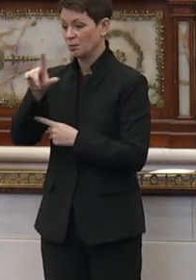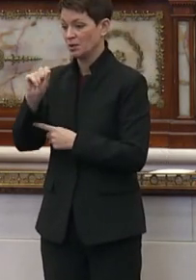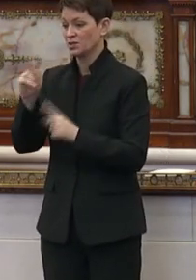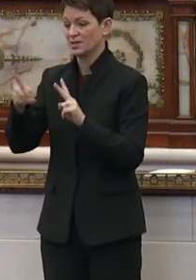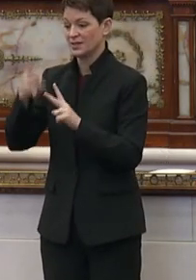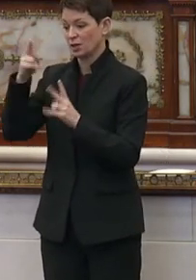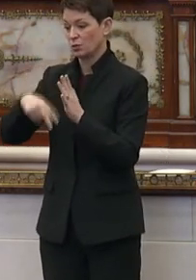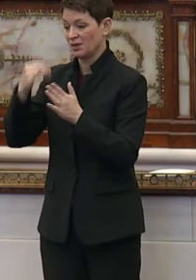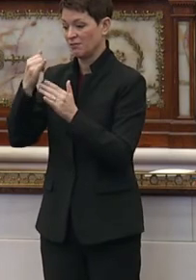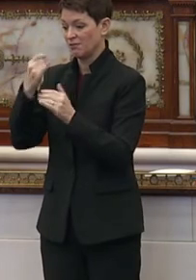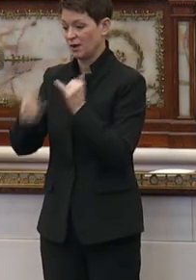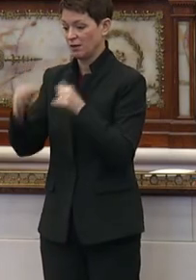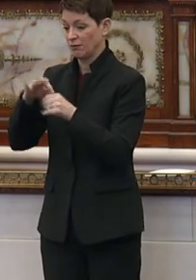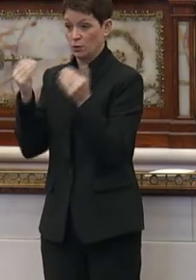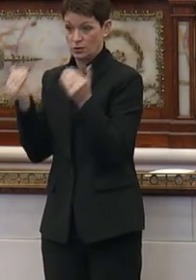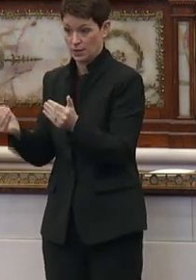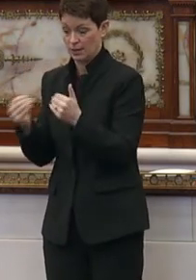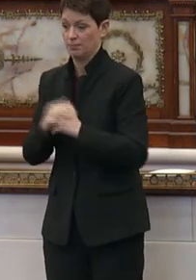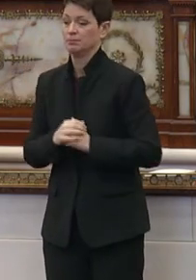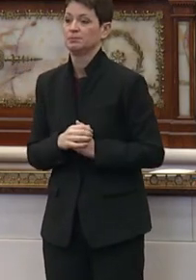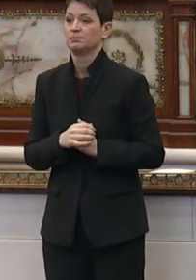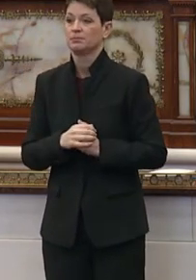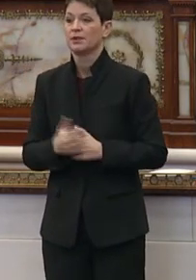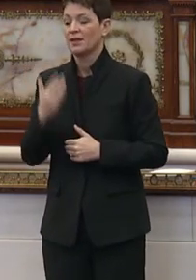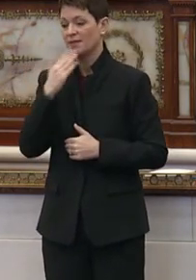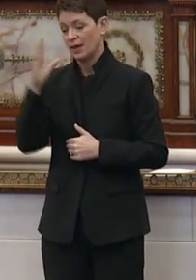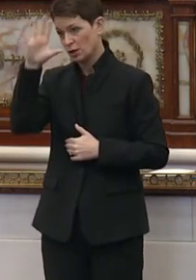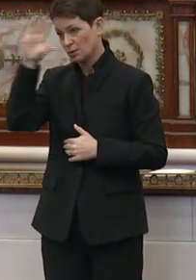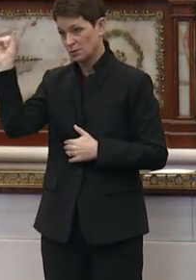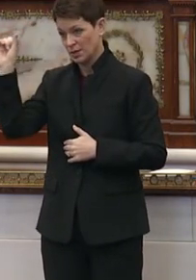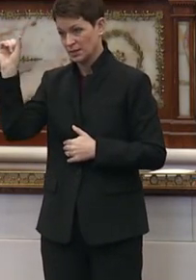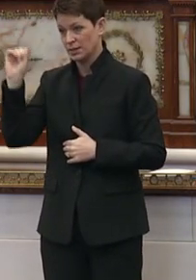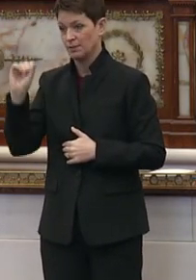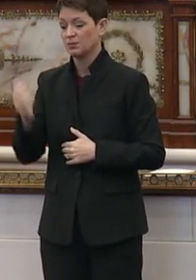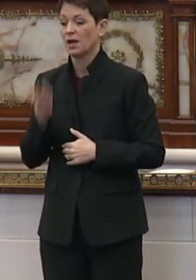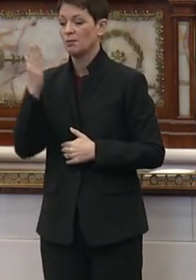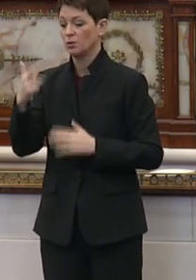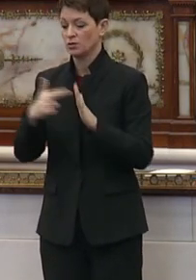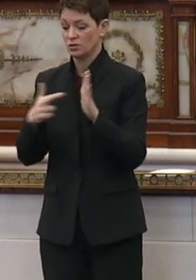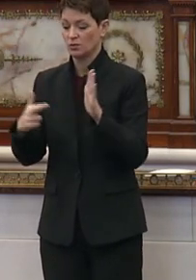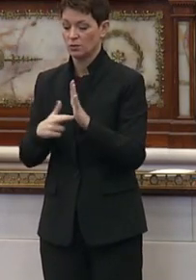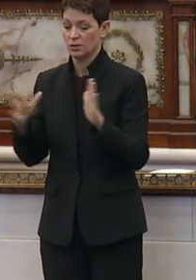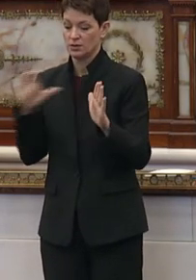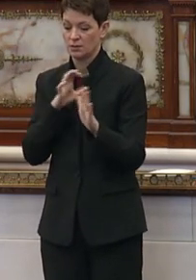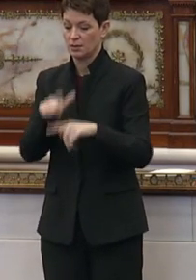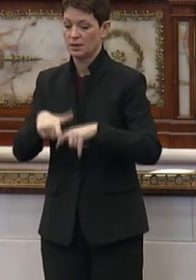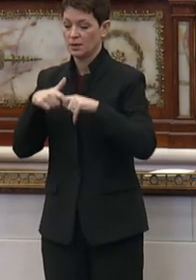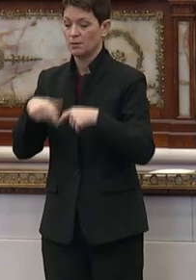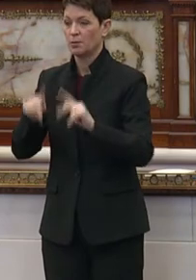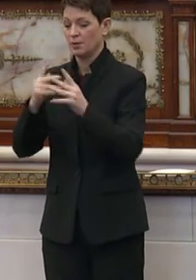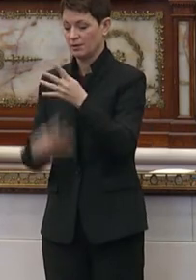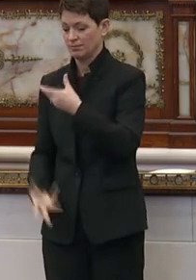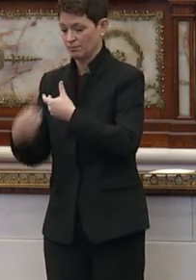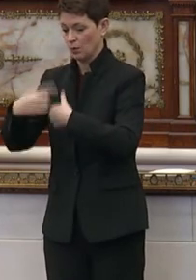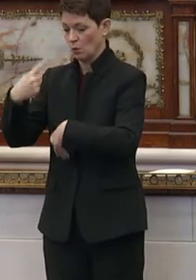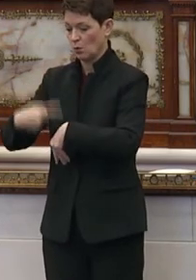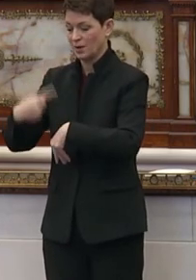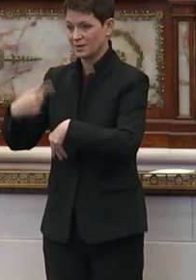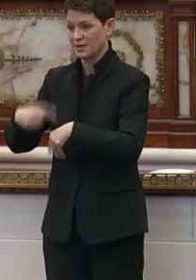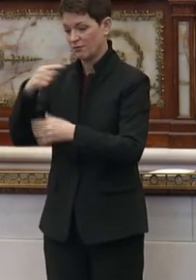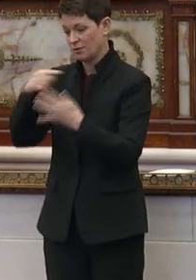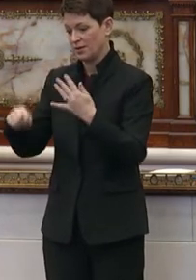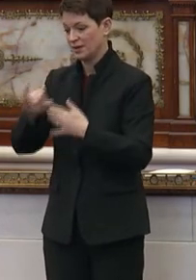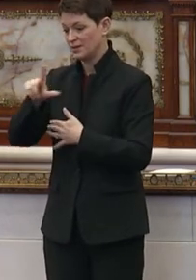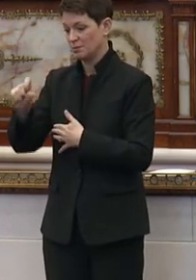on the second reading and final passage calendar. Thank you, Mr. President. I move that the rules of council be suspended to permit the use of a